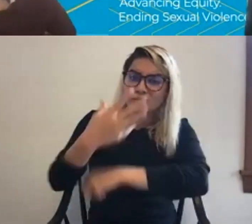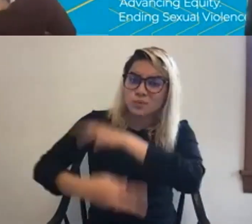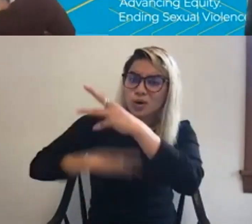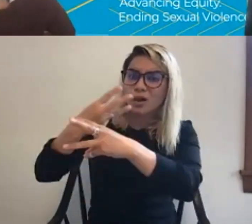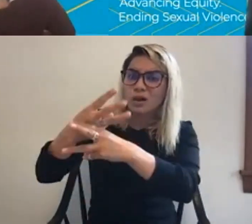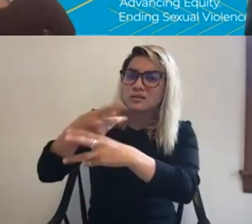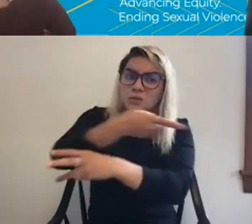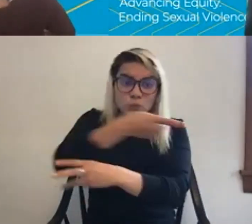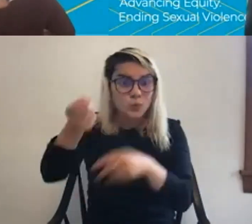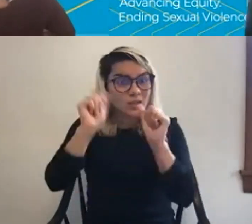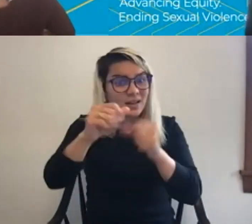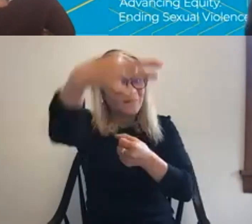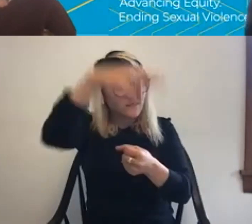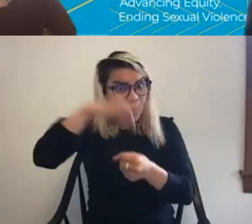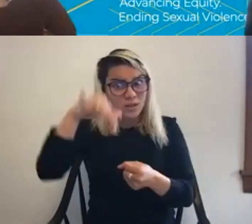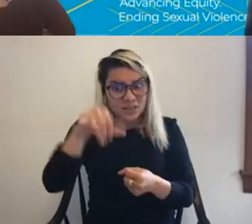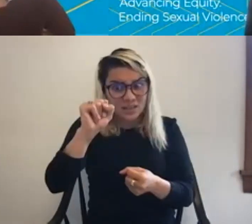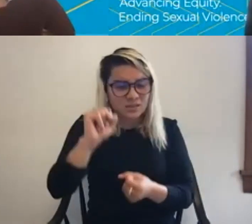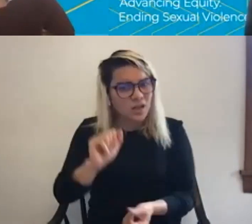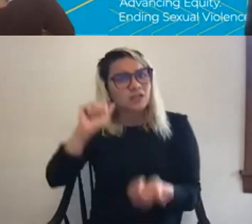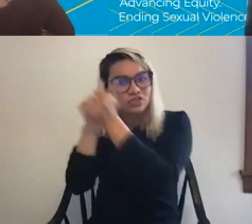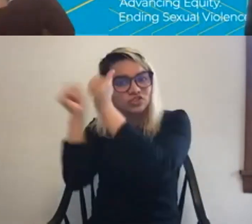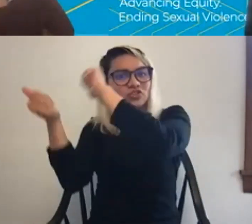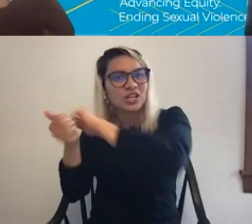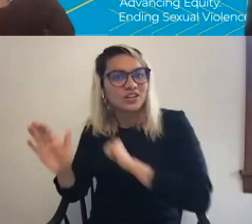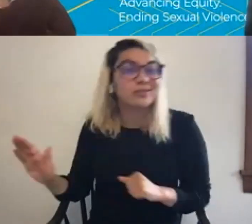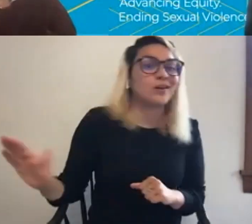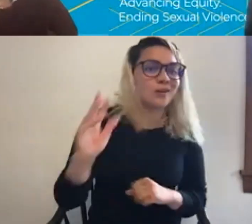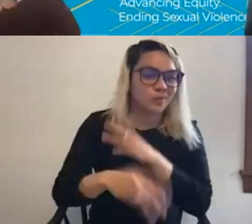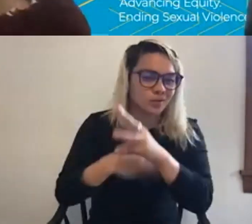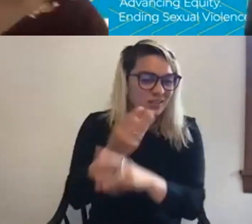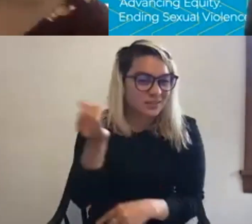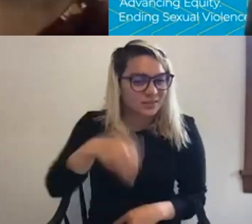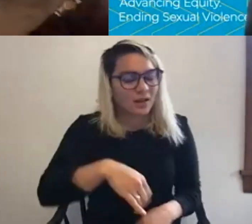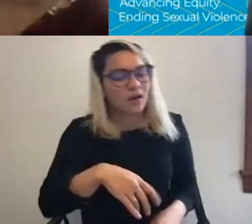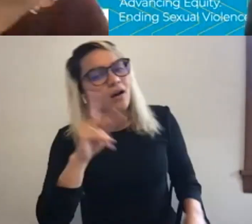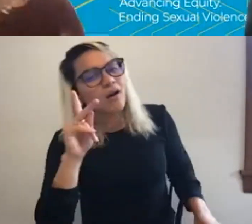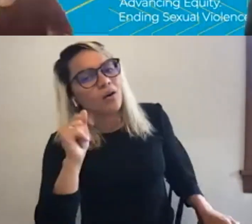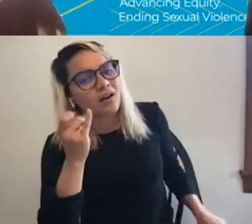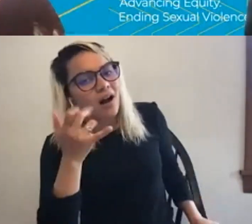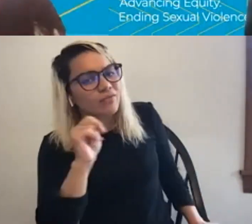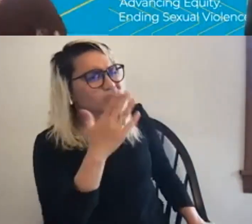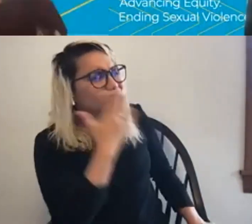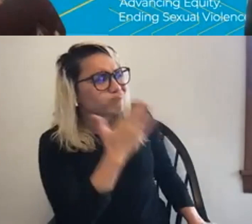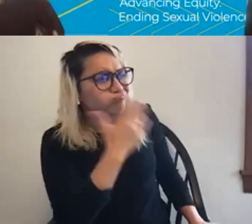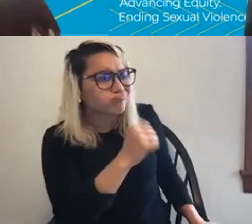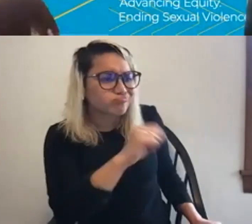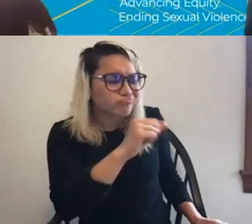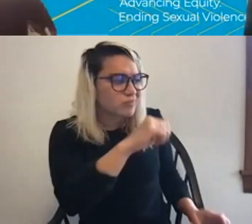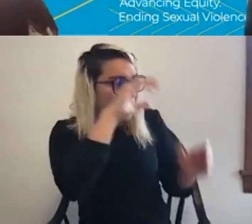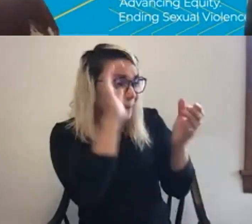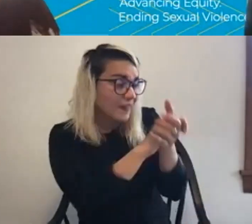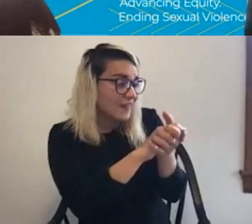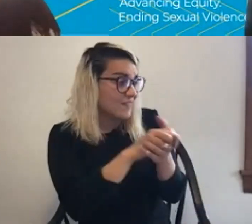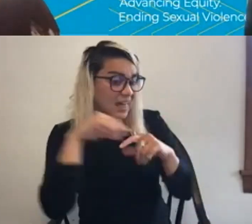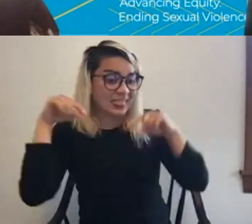survive. Thank you so much. Thank you so much, Janae. I believe that. I think that like this is a chance for me to bring